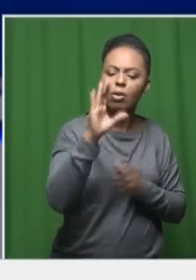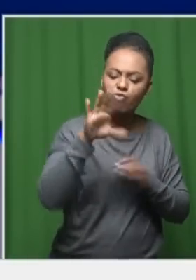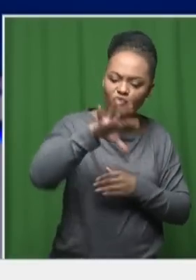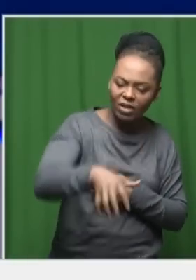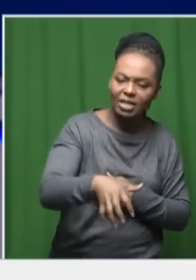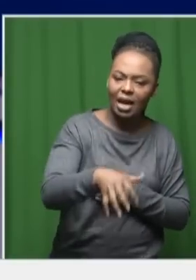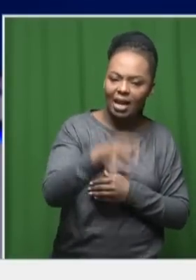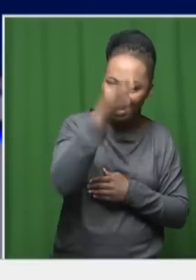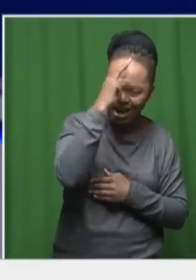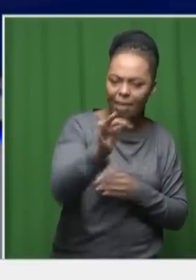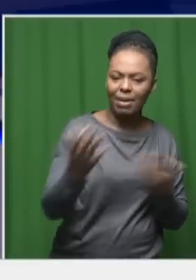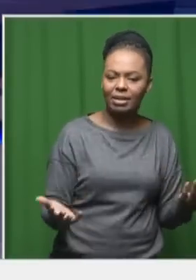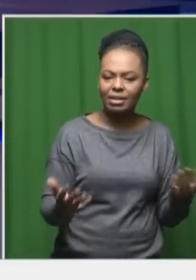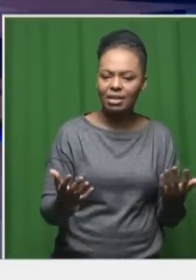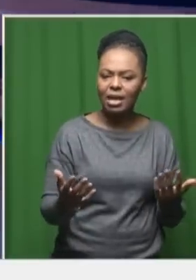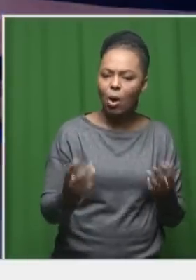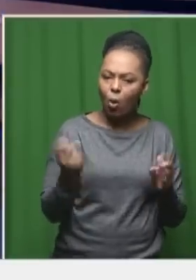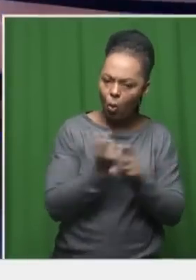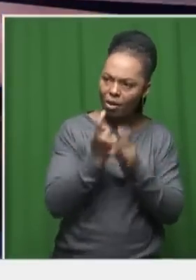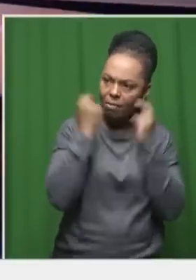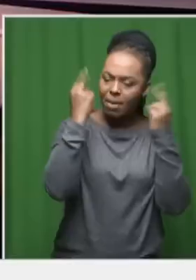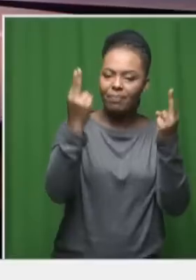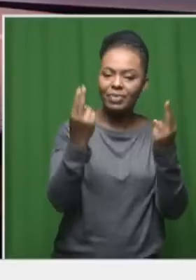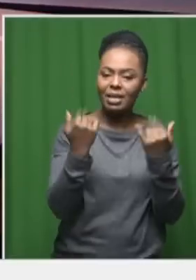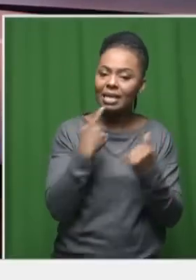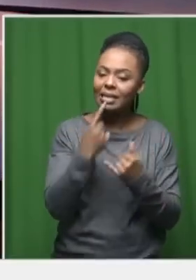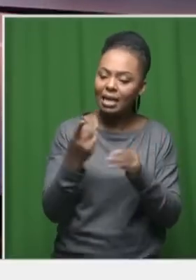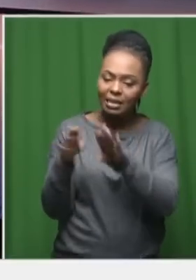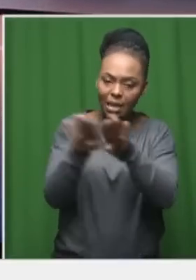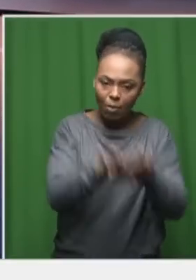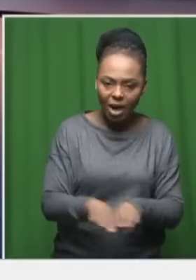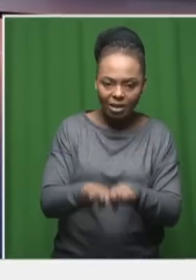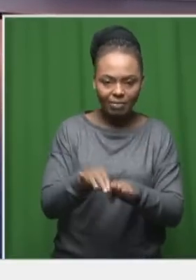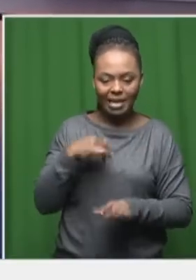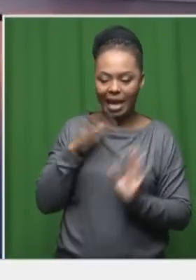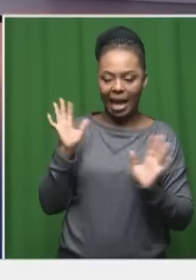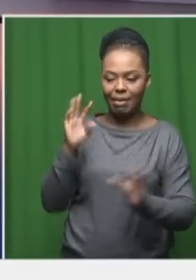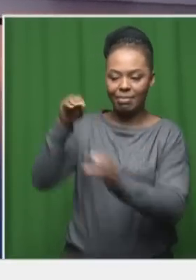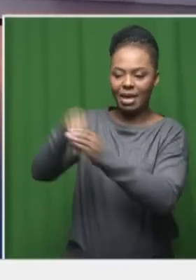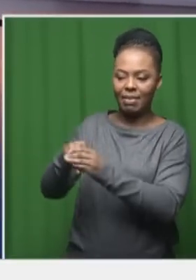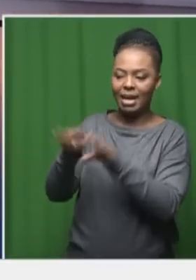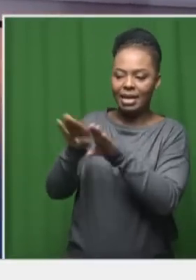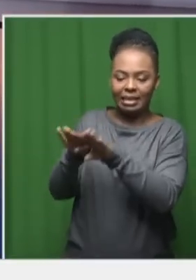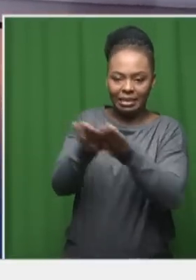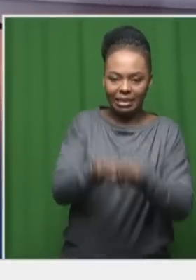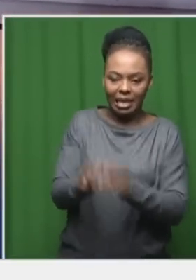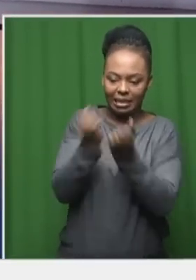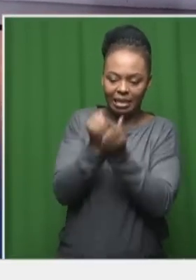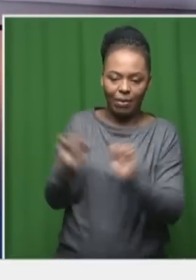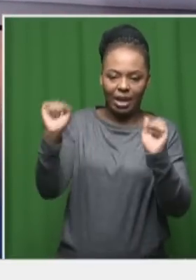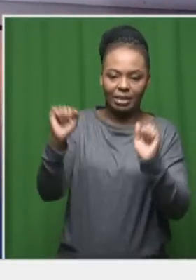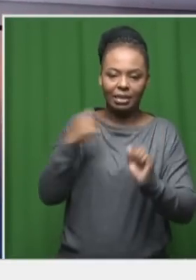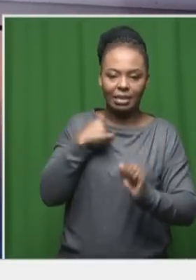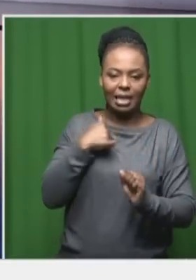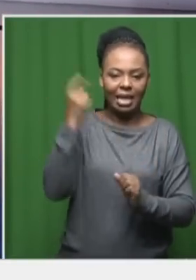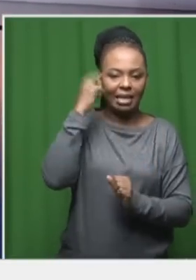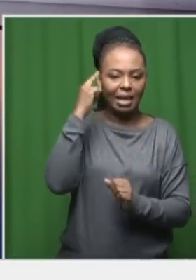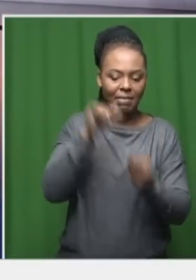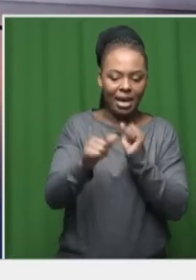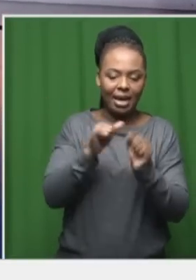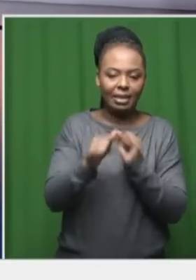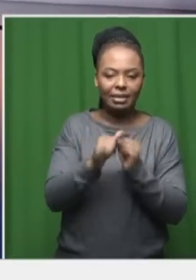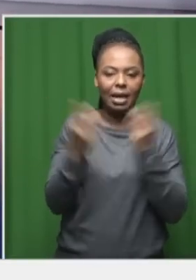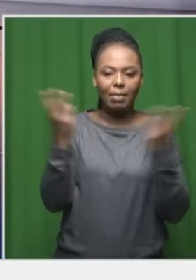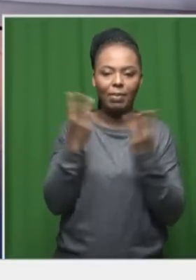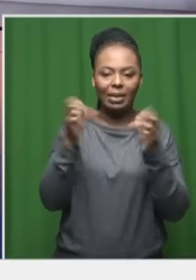stand on it? And the sad thing, and I always have to say this, democracy, I'm not a fan of democracy. I prefer a system where people were a bit more pragmatic, but